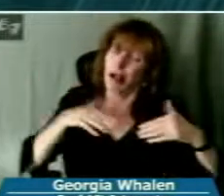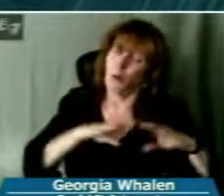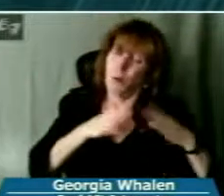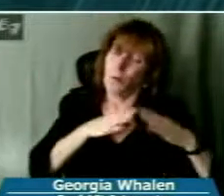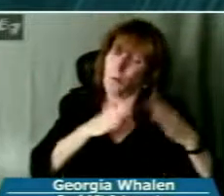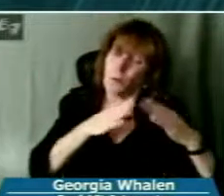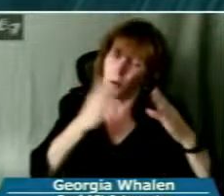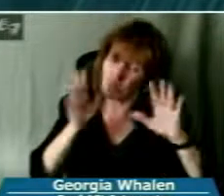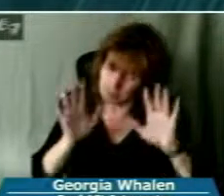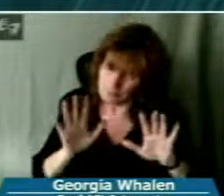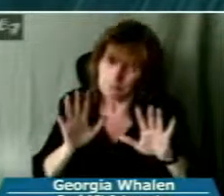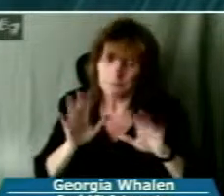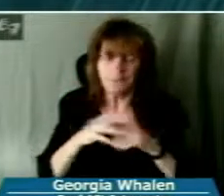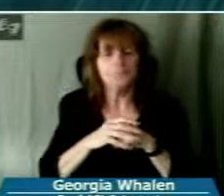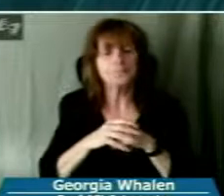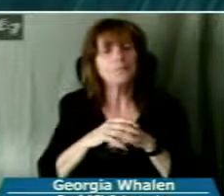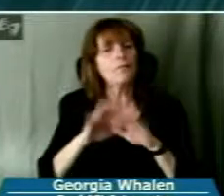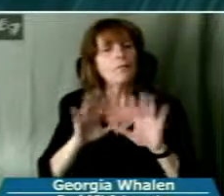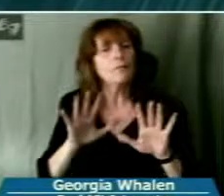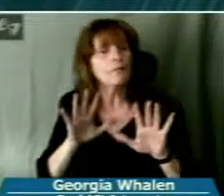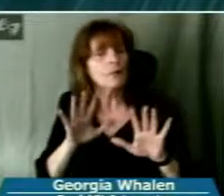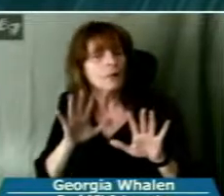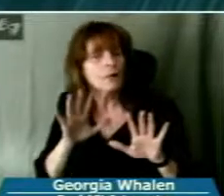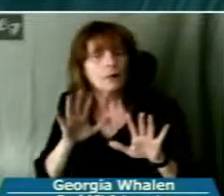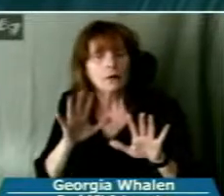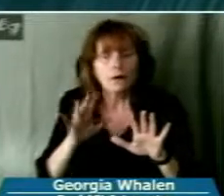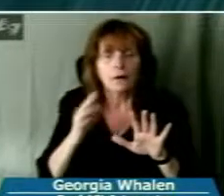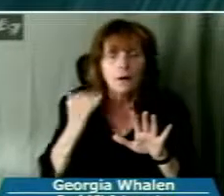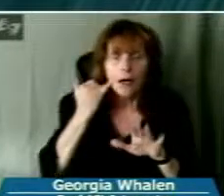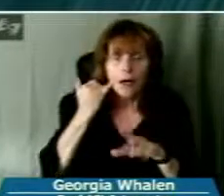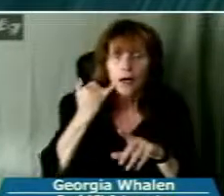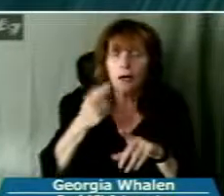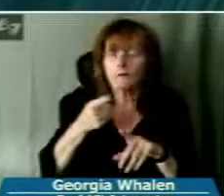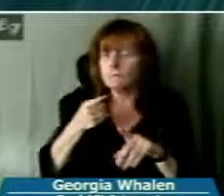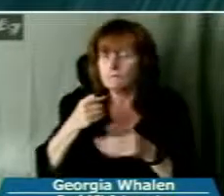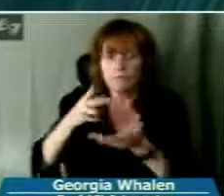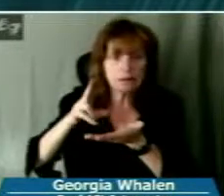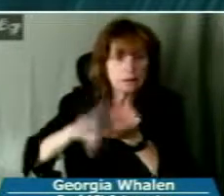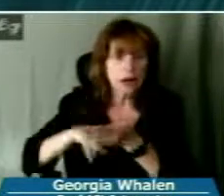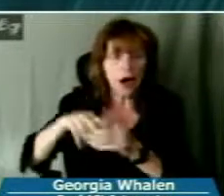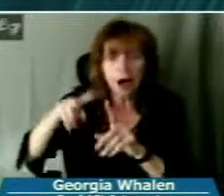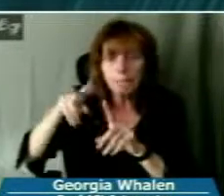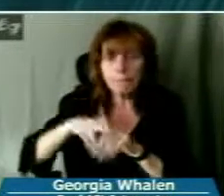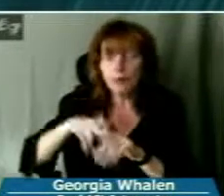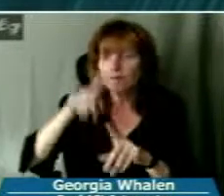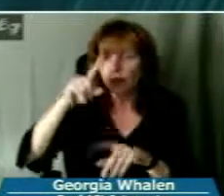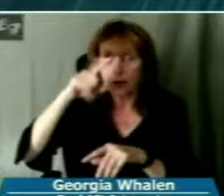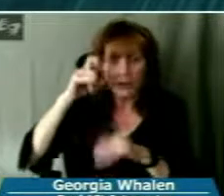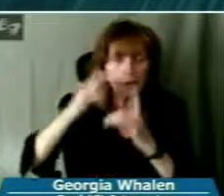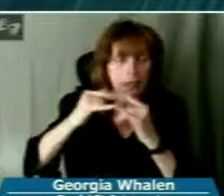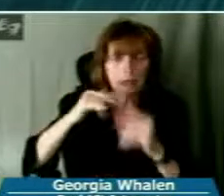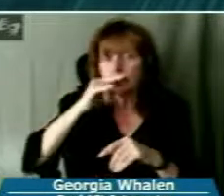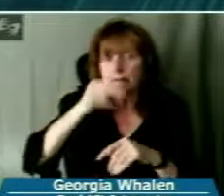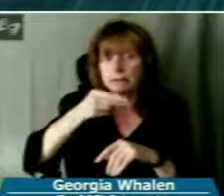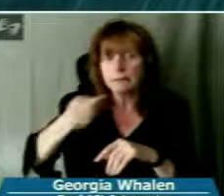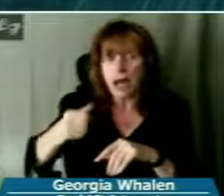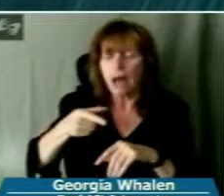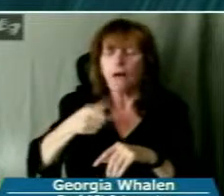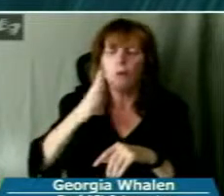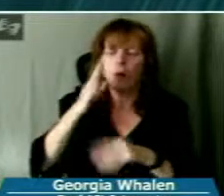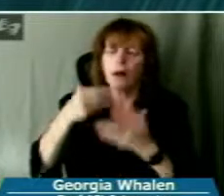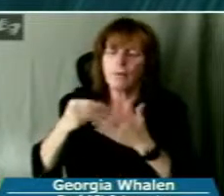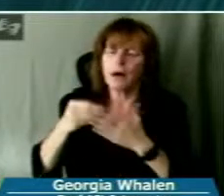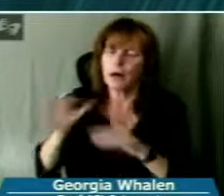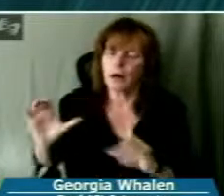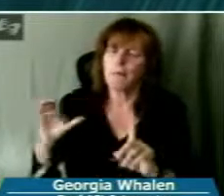refunding everyone who had booked summer camps. We are continuing to review what summer and drop-in programming might look